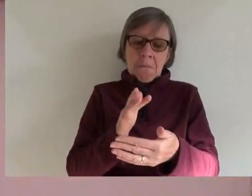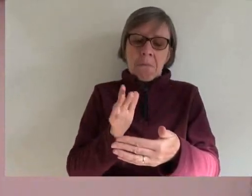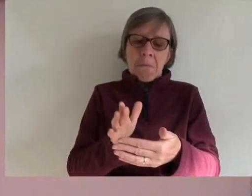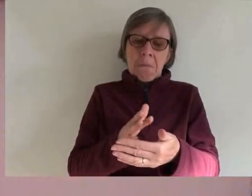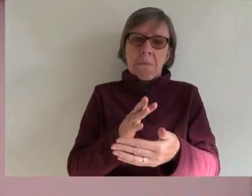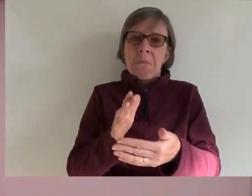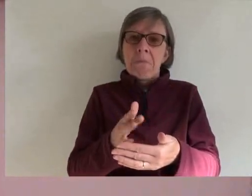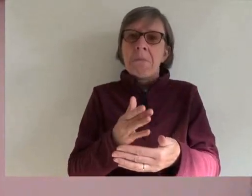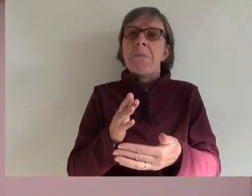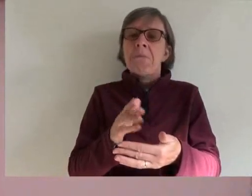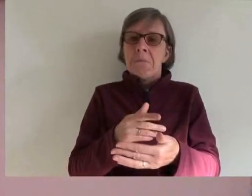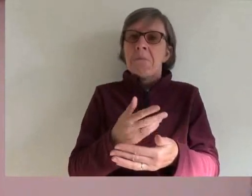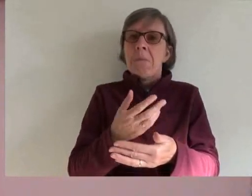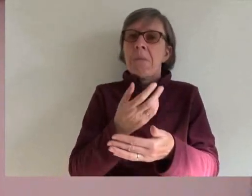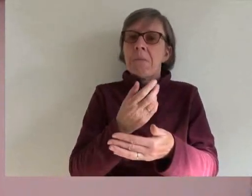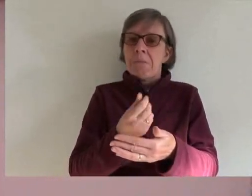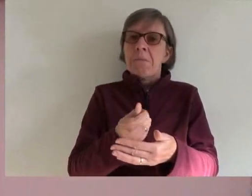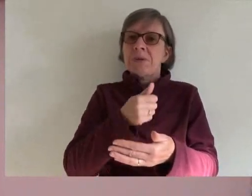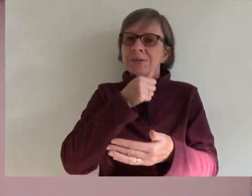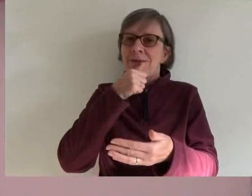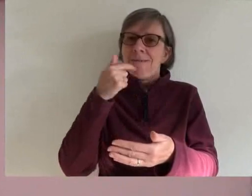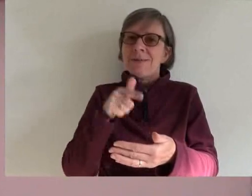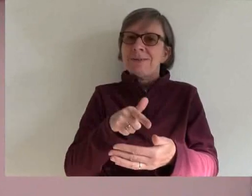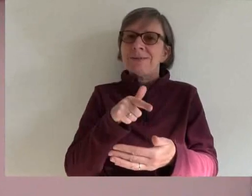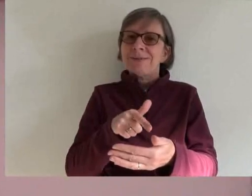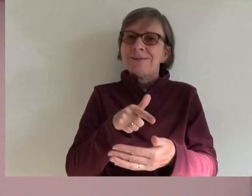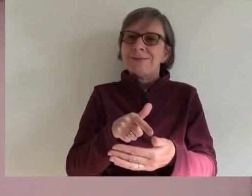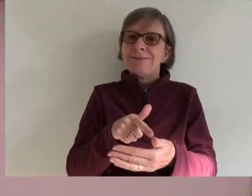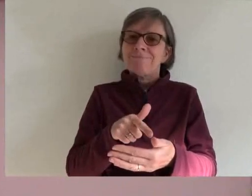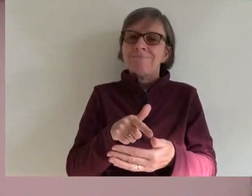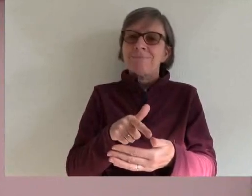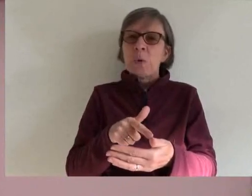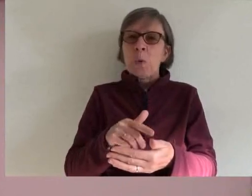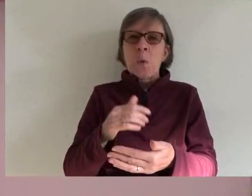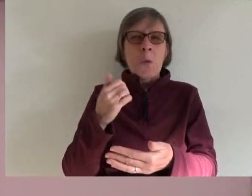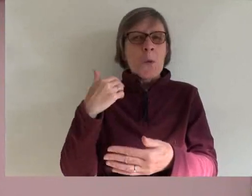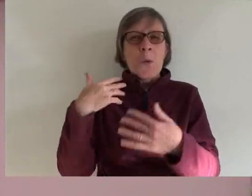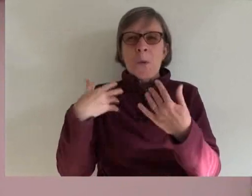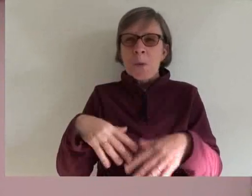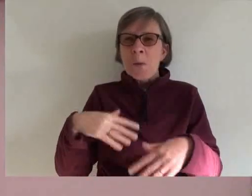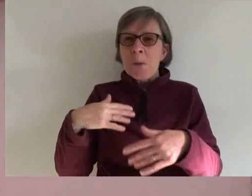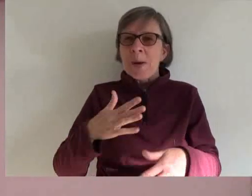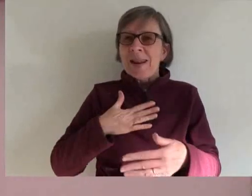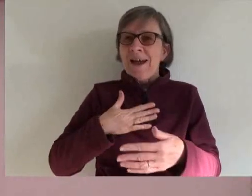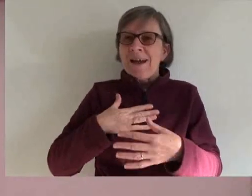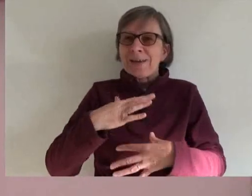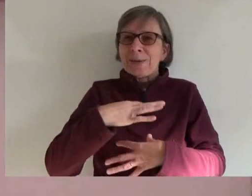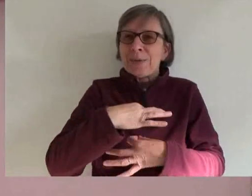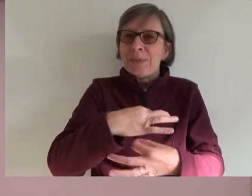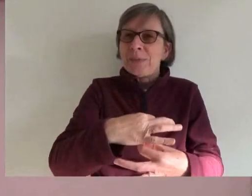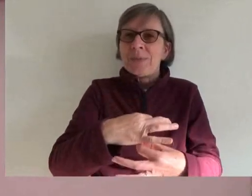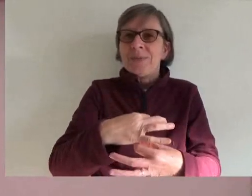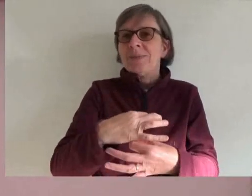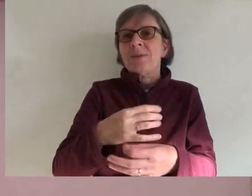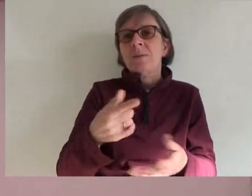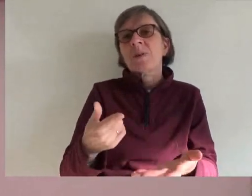the albums that I had stored on the little iPod, and it was great, and I thought, oh, this is brilliant, I really like this, but you can't do that